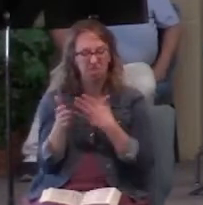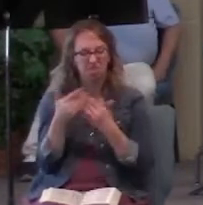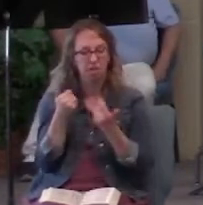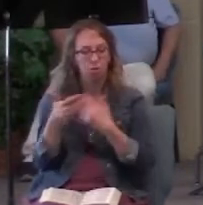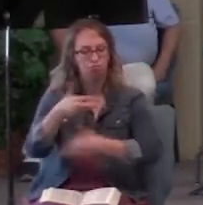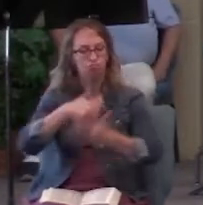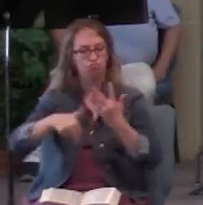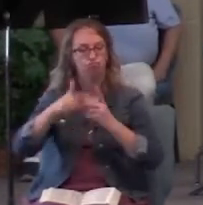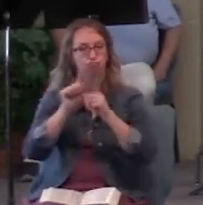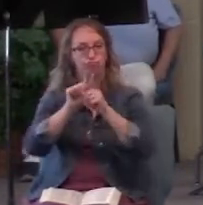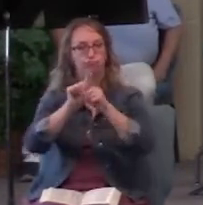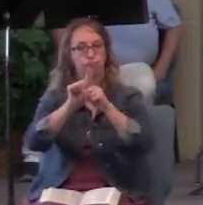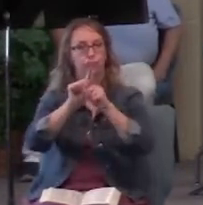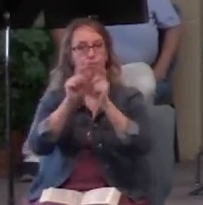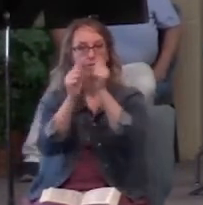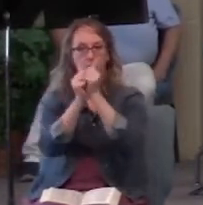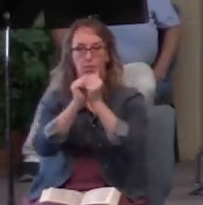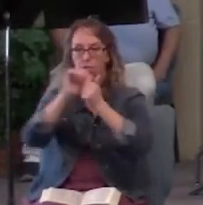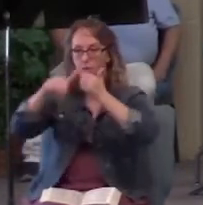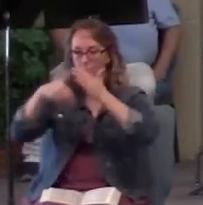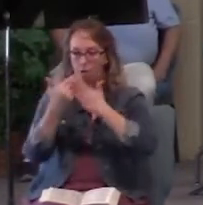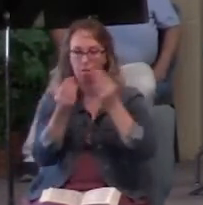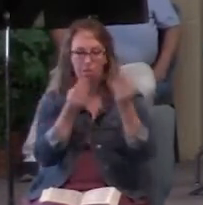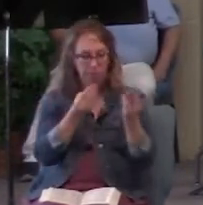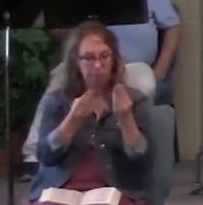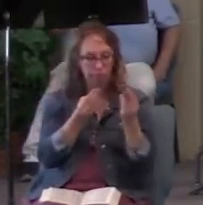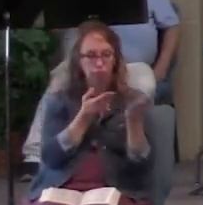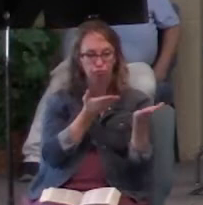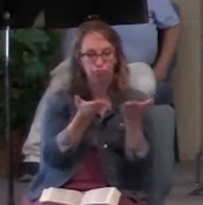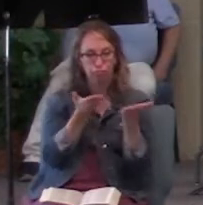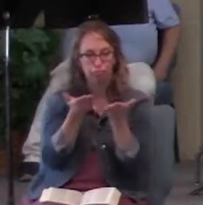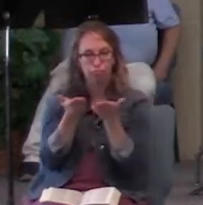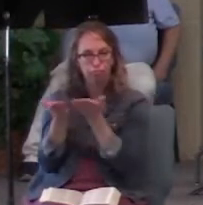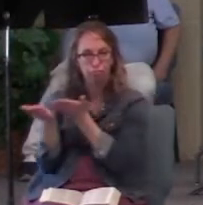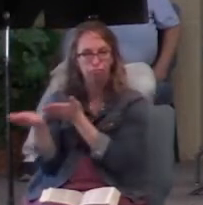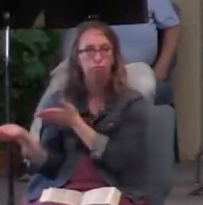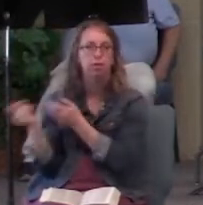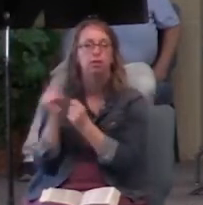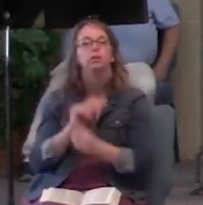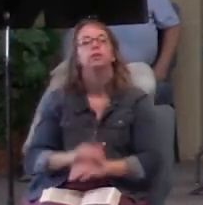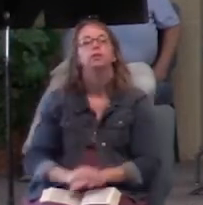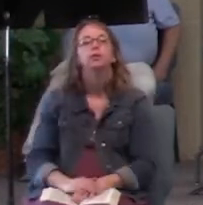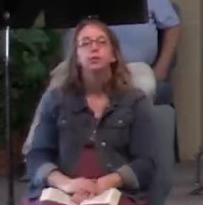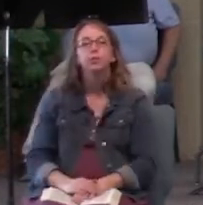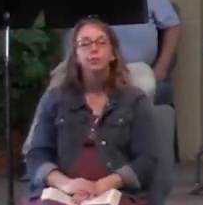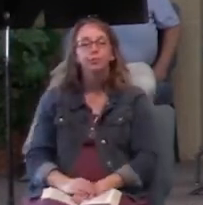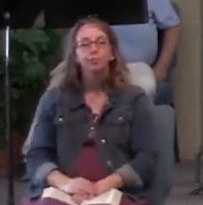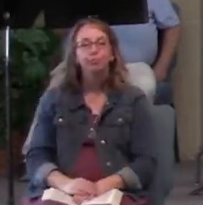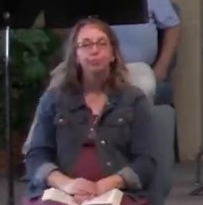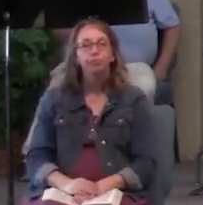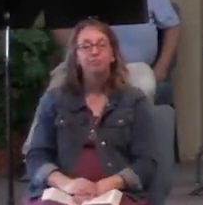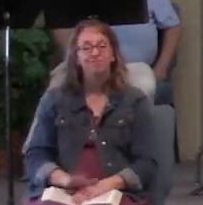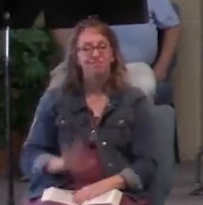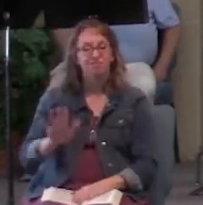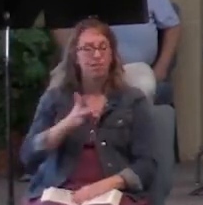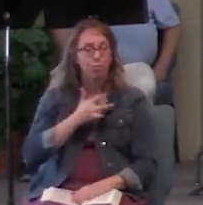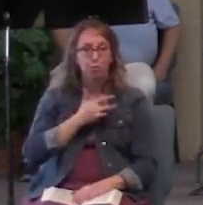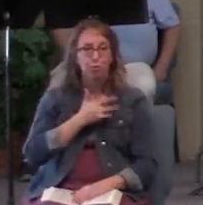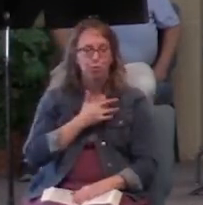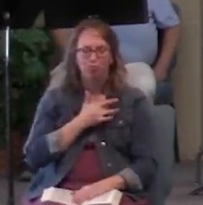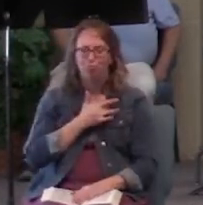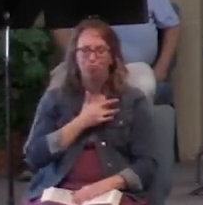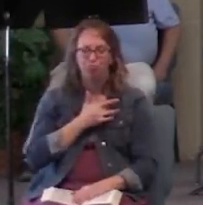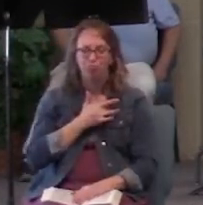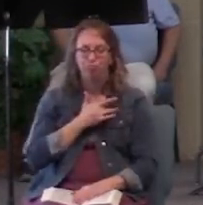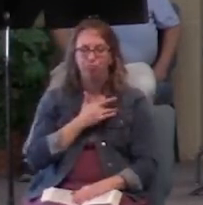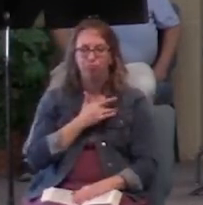even though he took part of all of the ministry that was made available to him, his heart was never